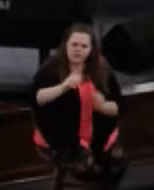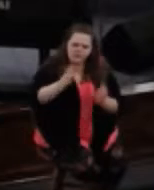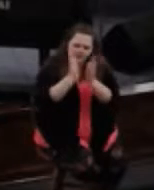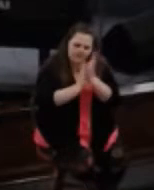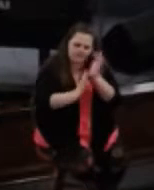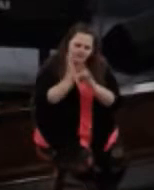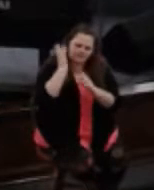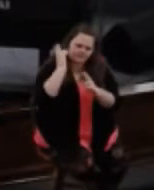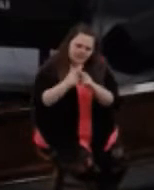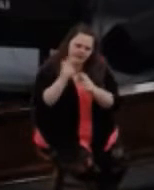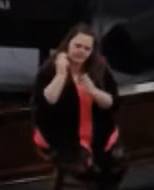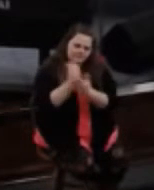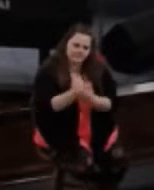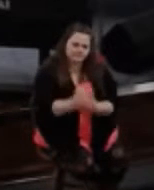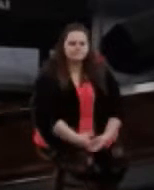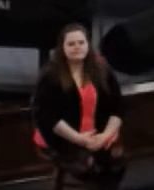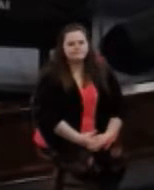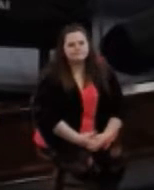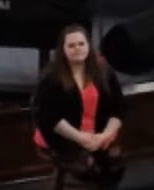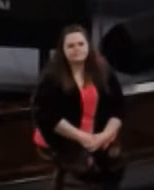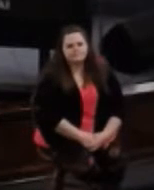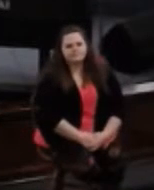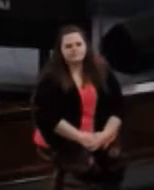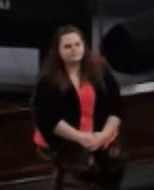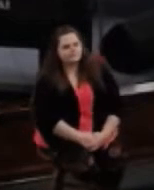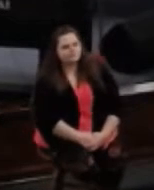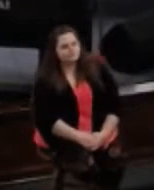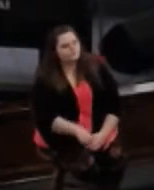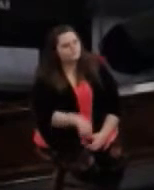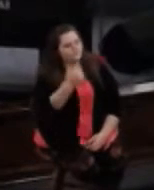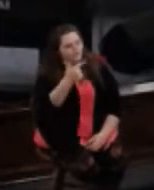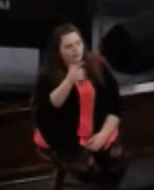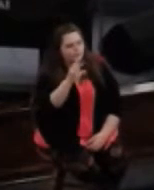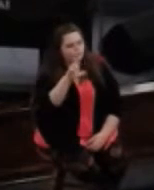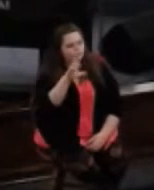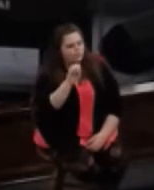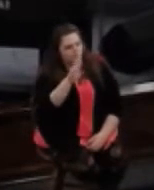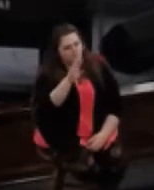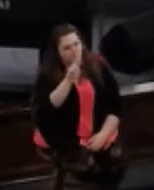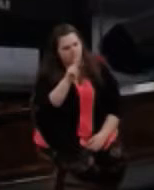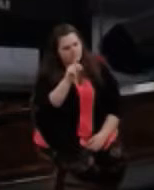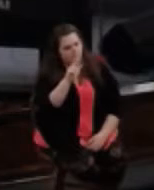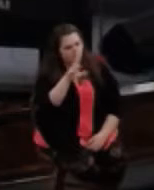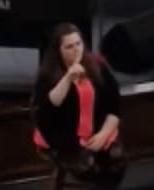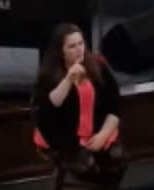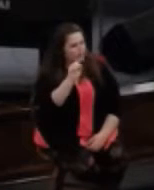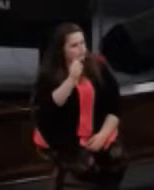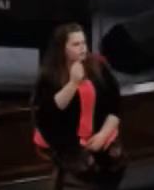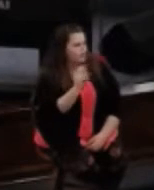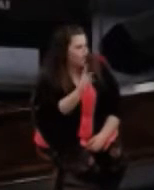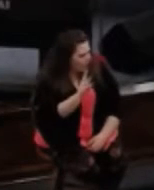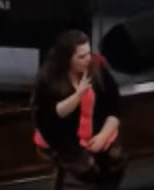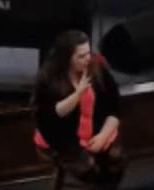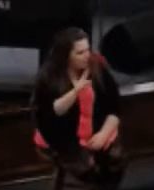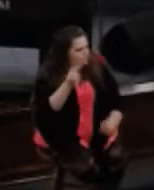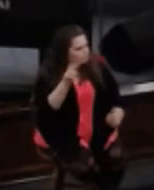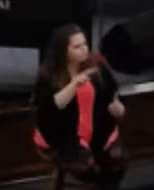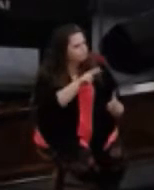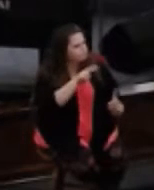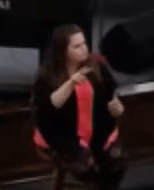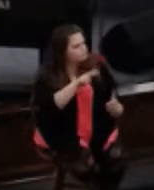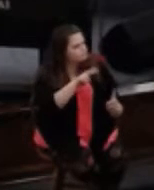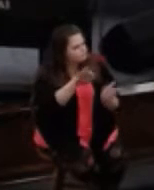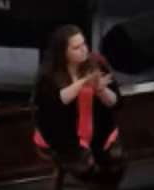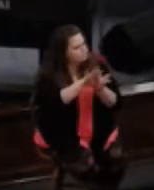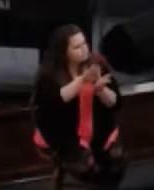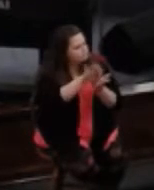in Jesus' name. Amen. It was George Bernard Shaw who observed that the